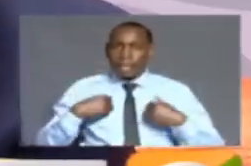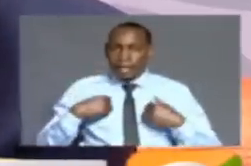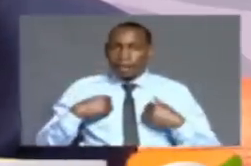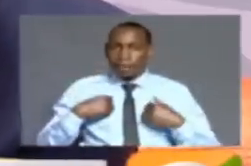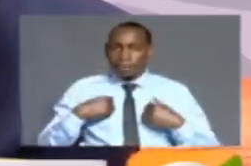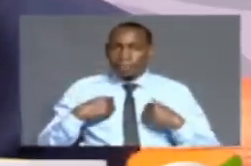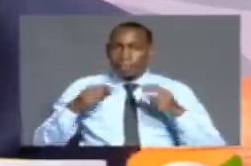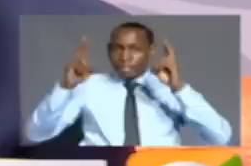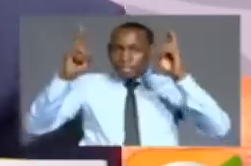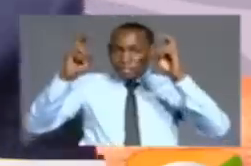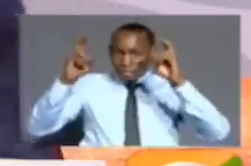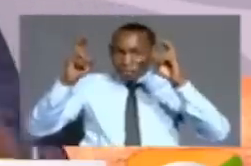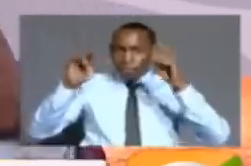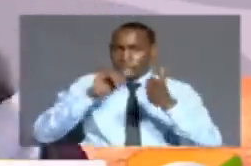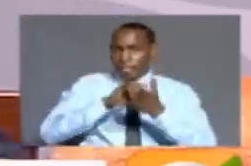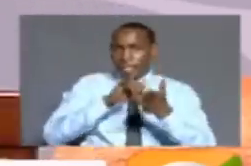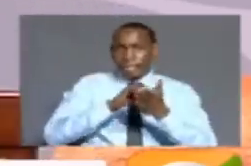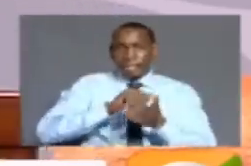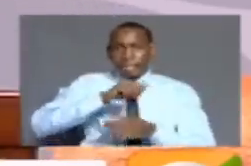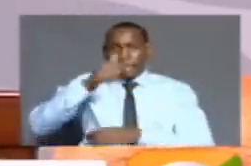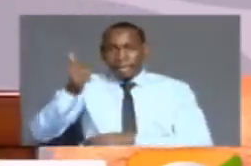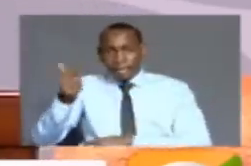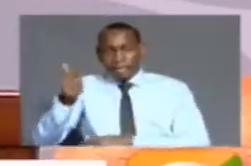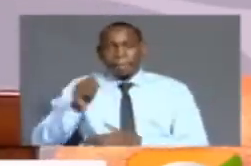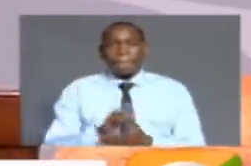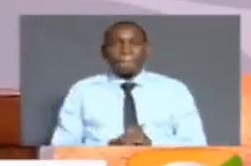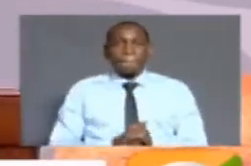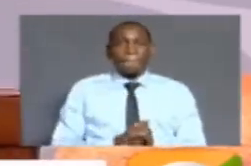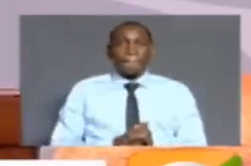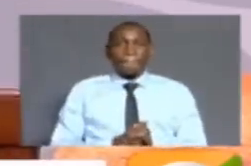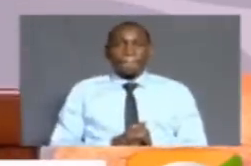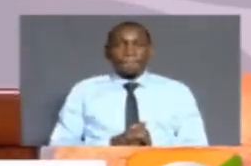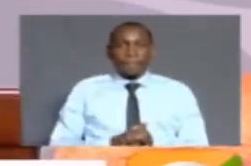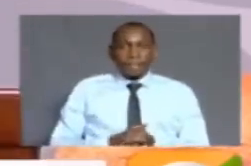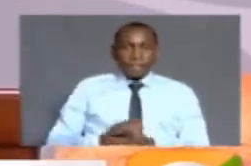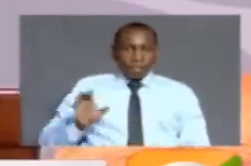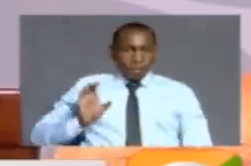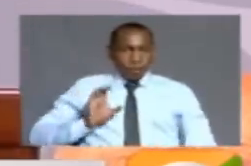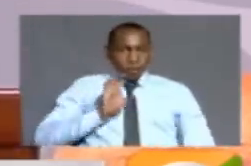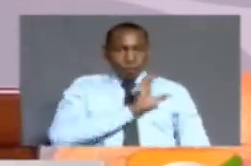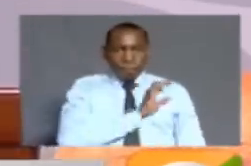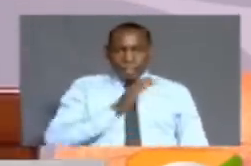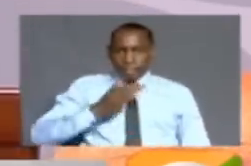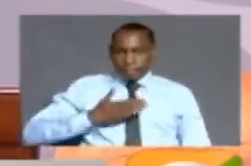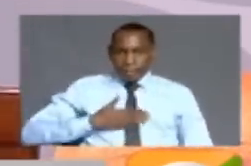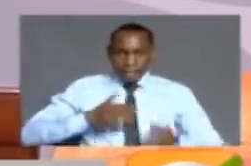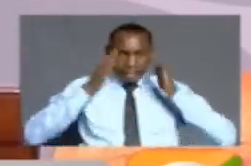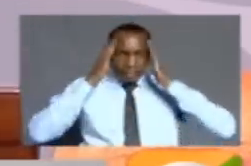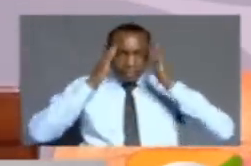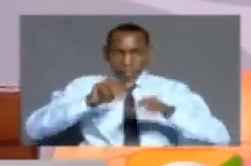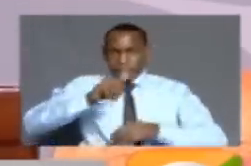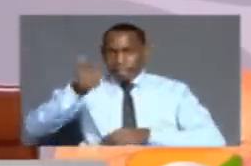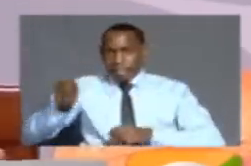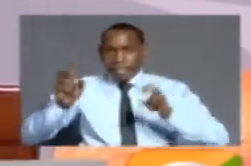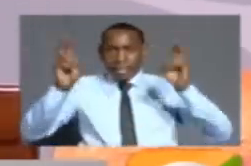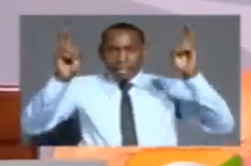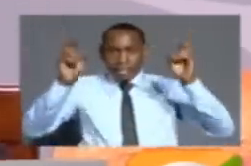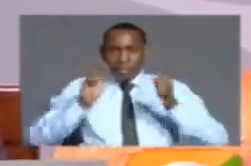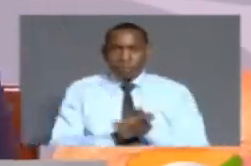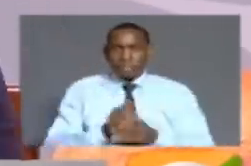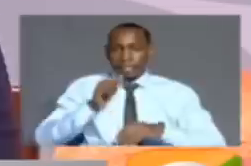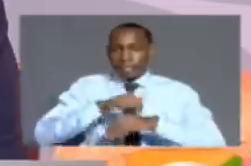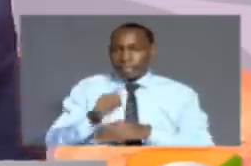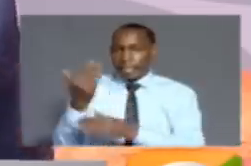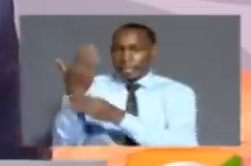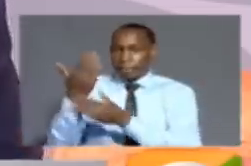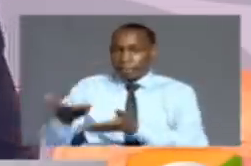of impress that were the other matters. So for us in our committee, we take more keen on other matters. So when these